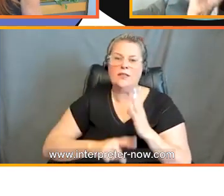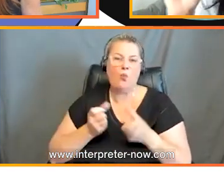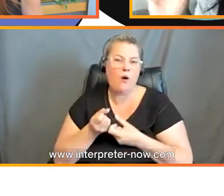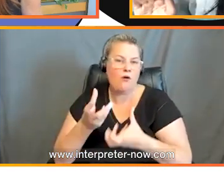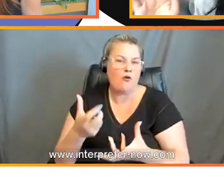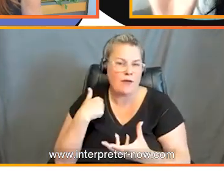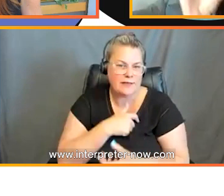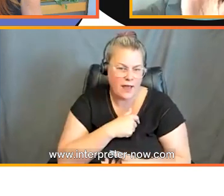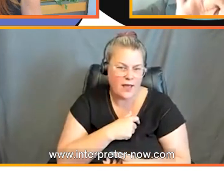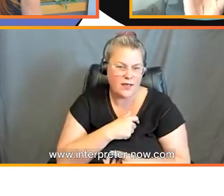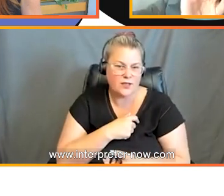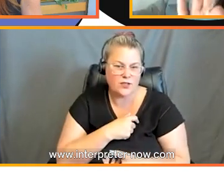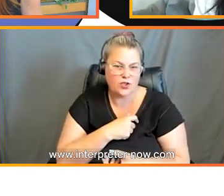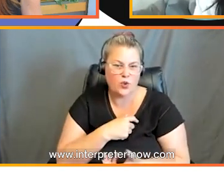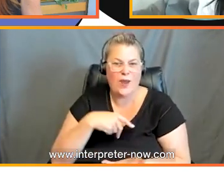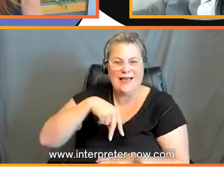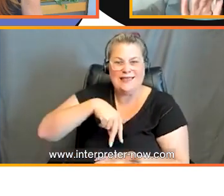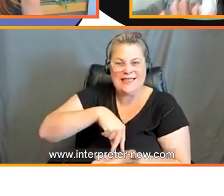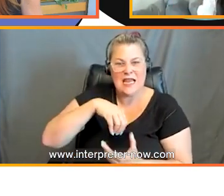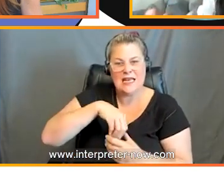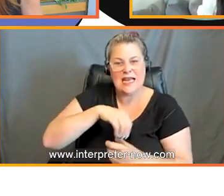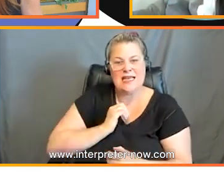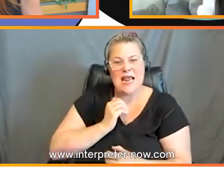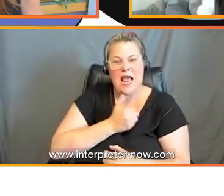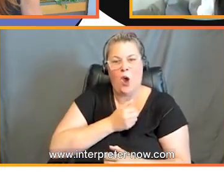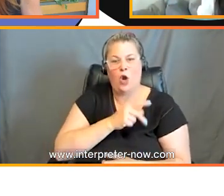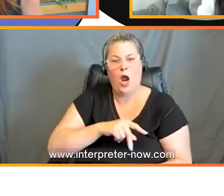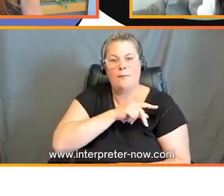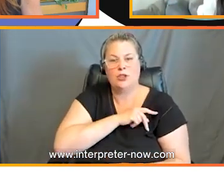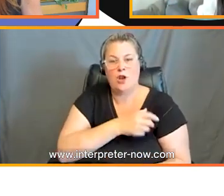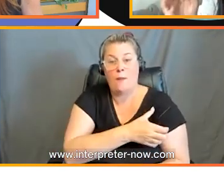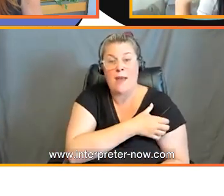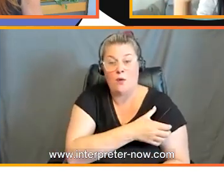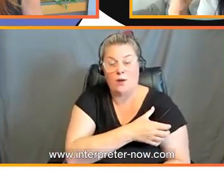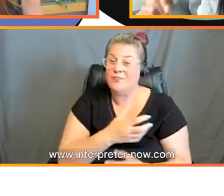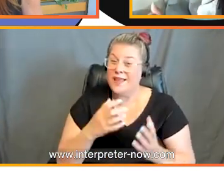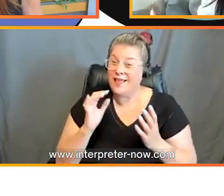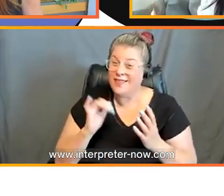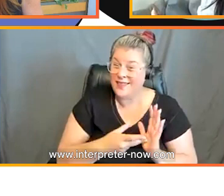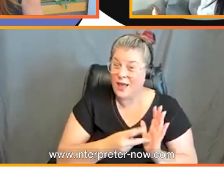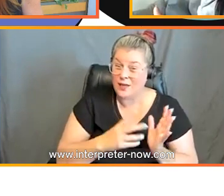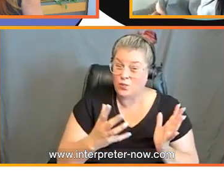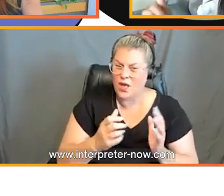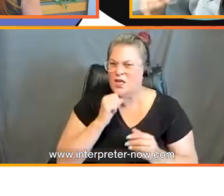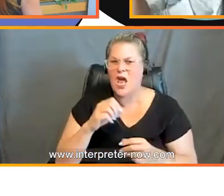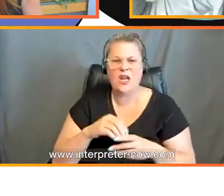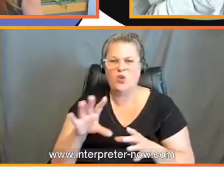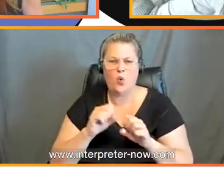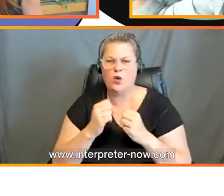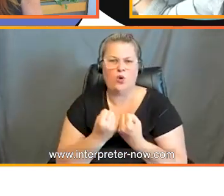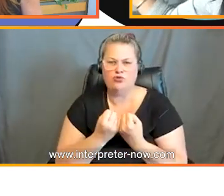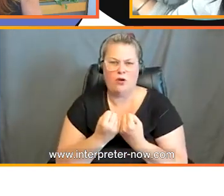to stand in our personal power. So when I say stand in your power, I'm talking about not stand in your social power, which again is